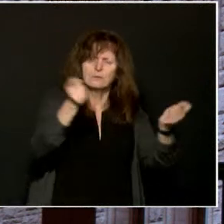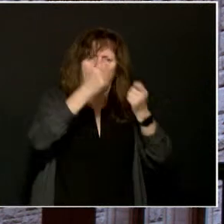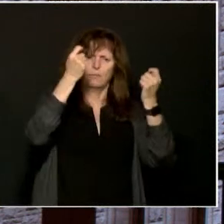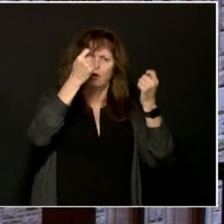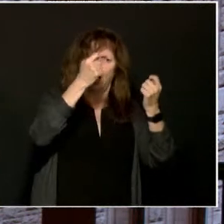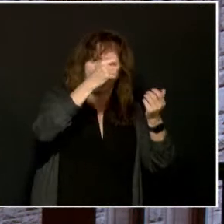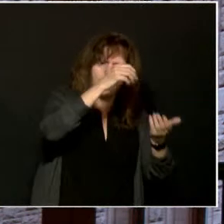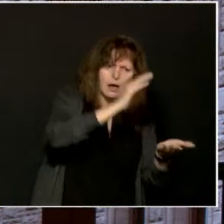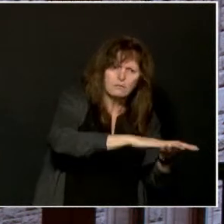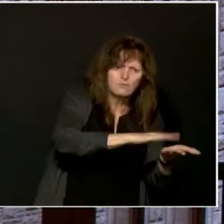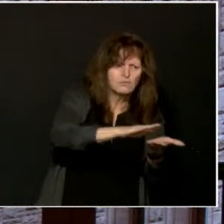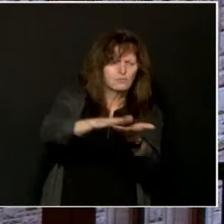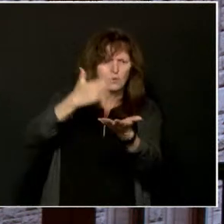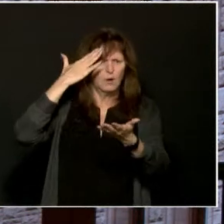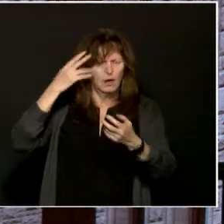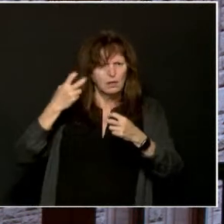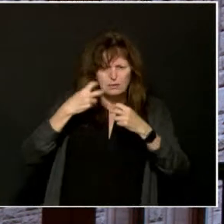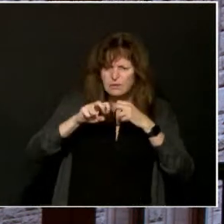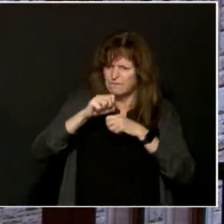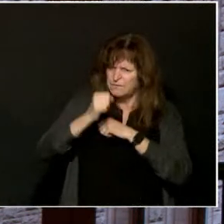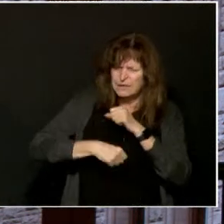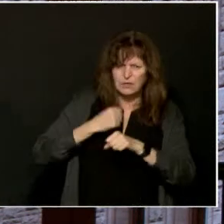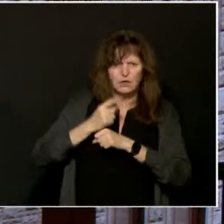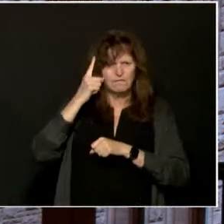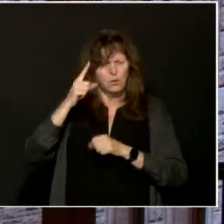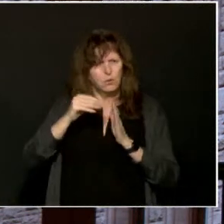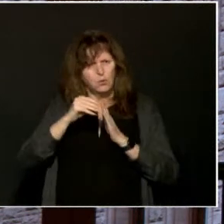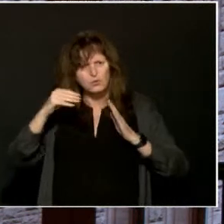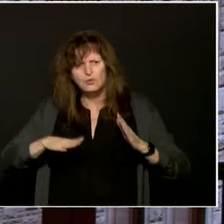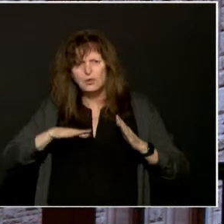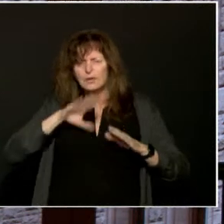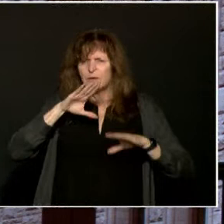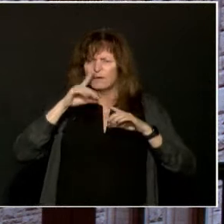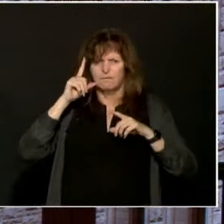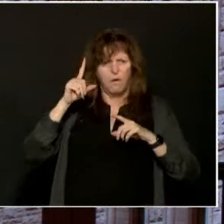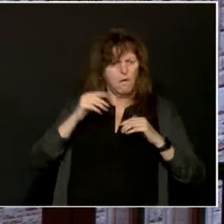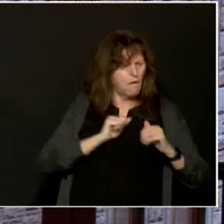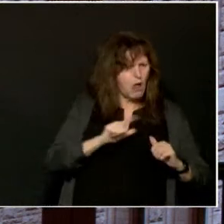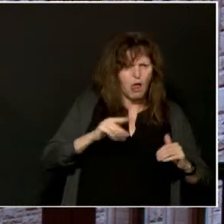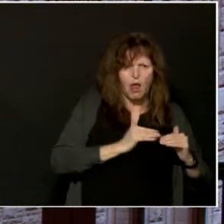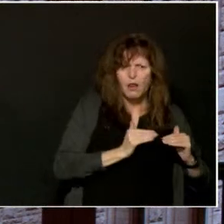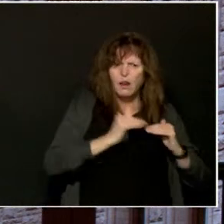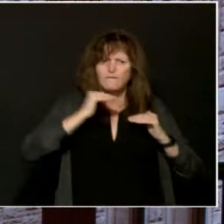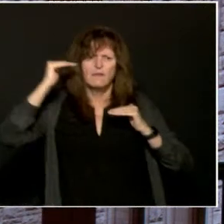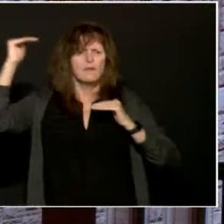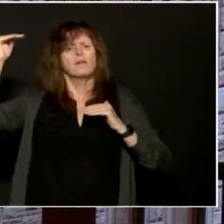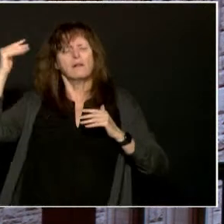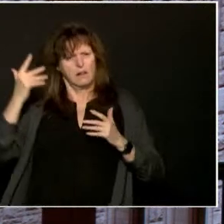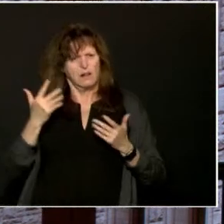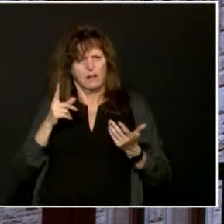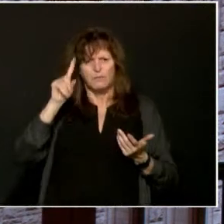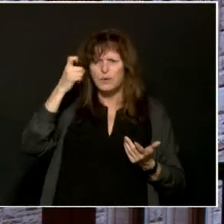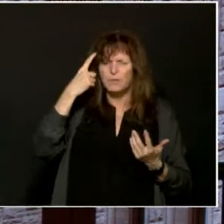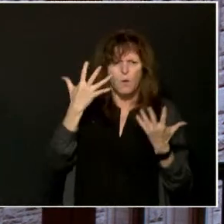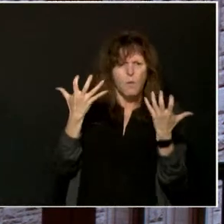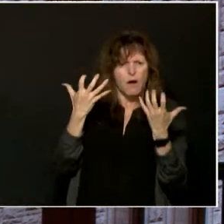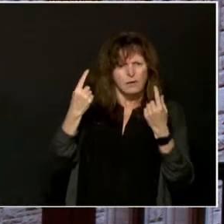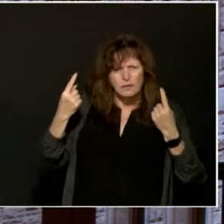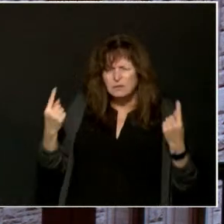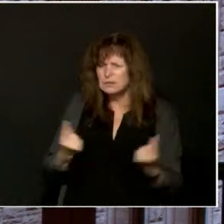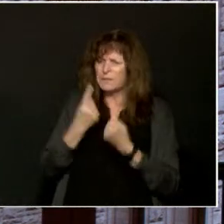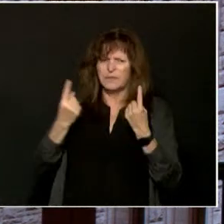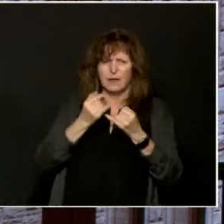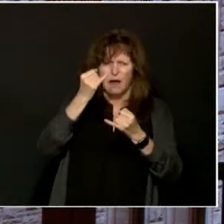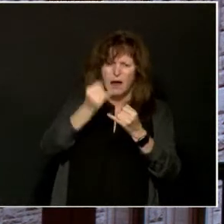general, for all levels, and that's why I think he was wanting to have something for end of year get